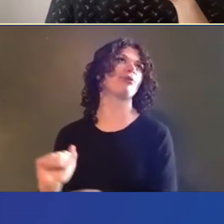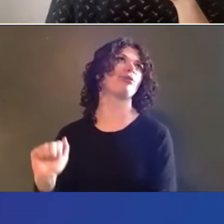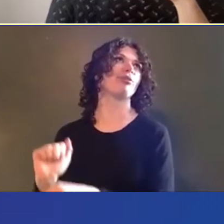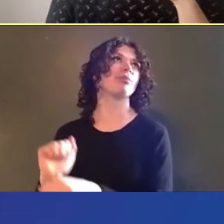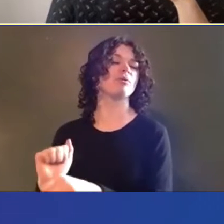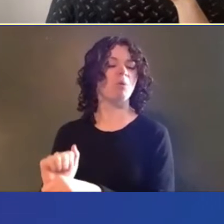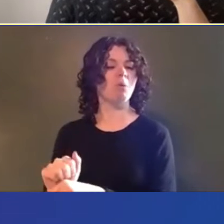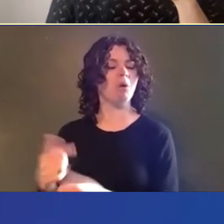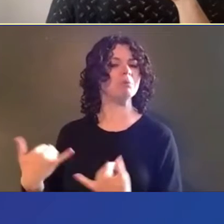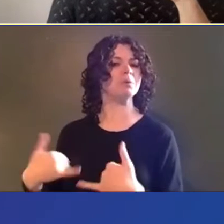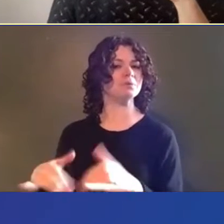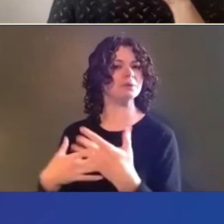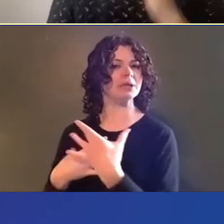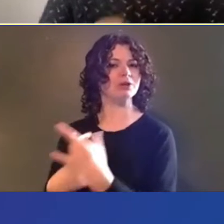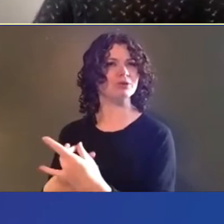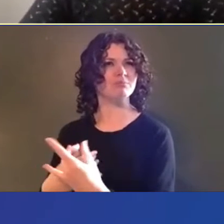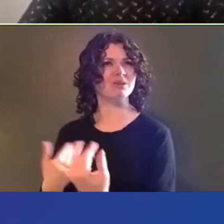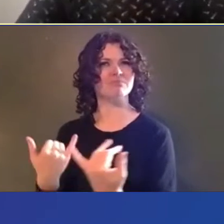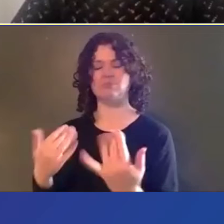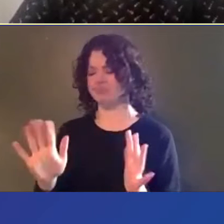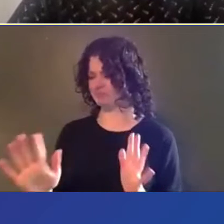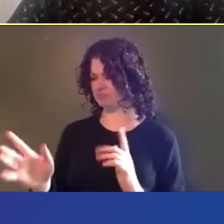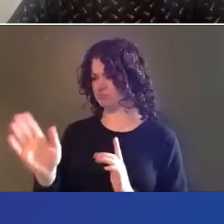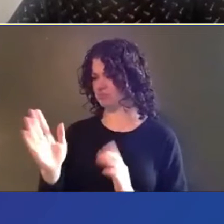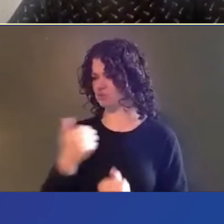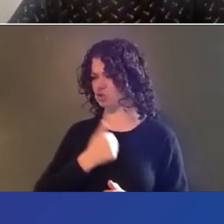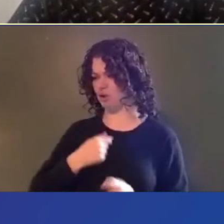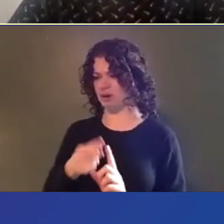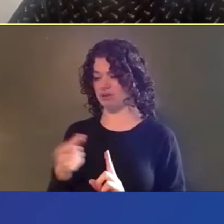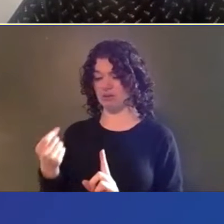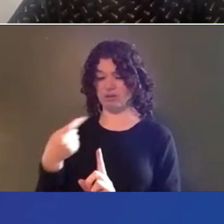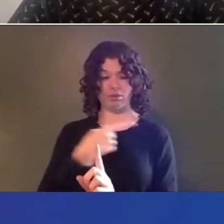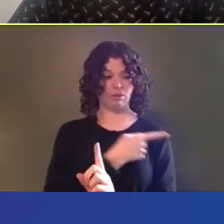I lost my train of thought. But